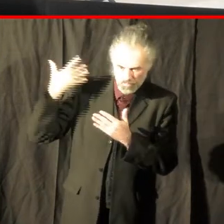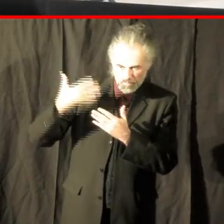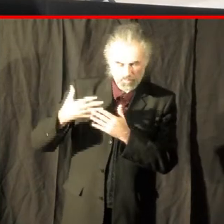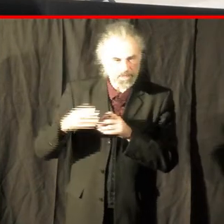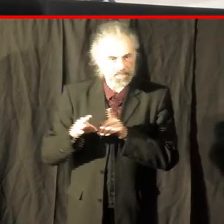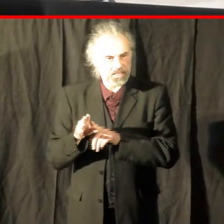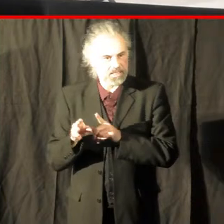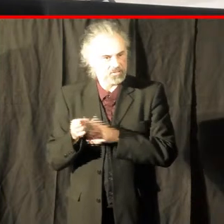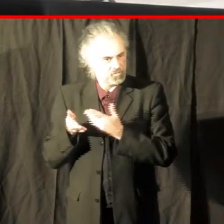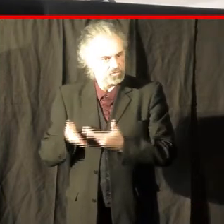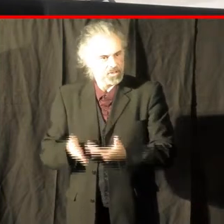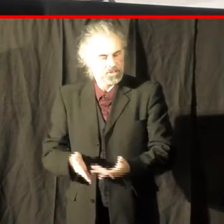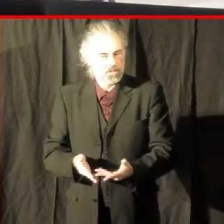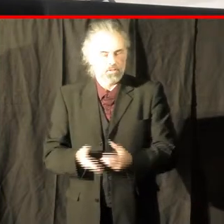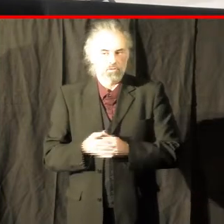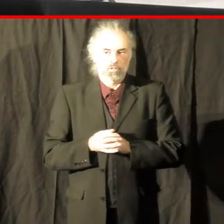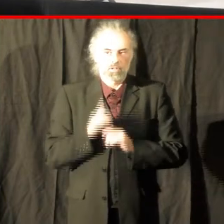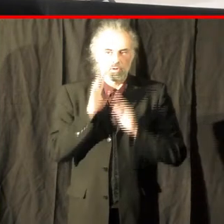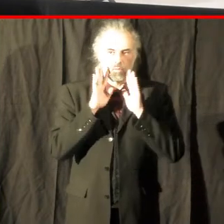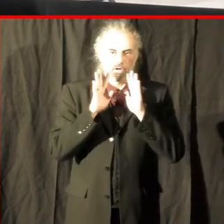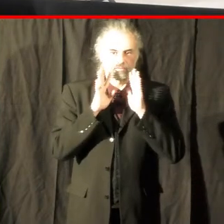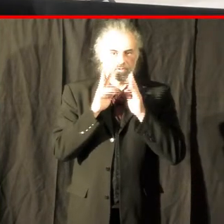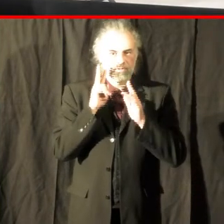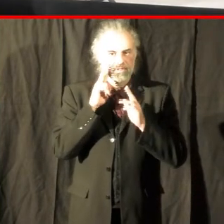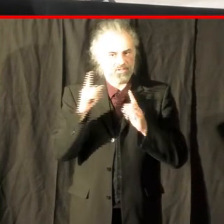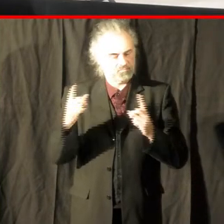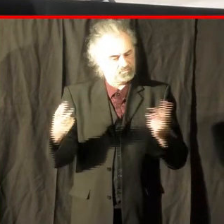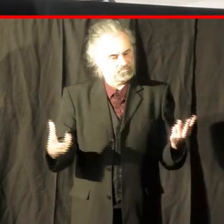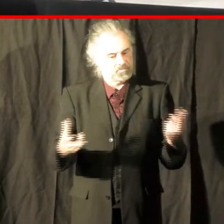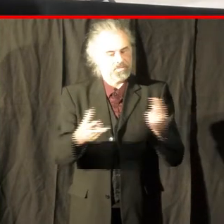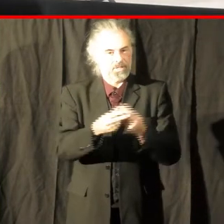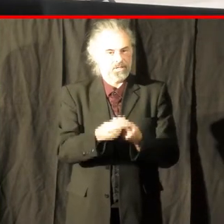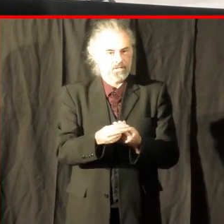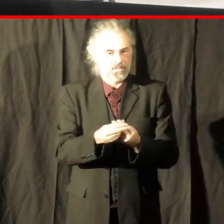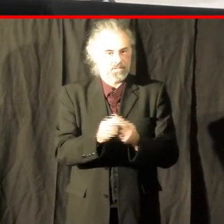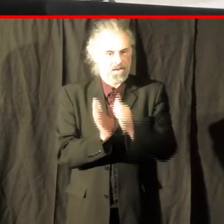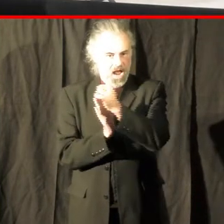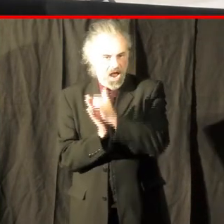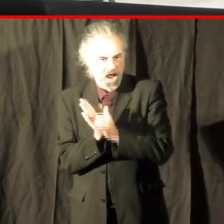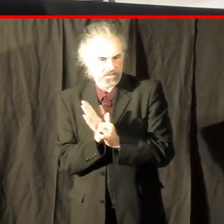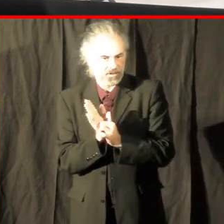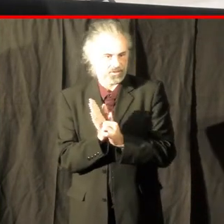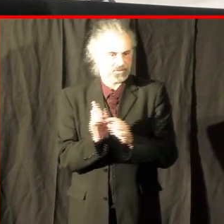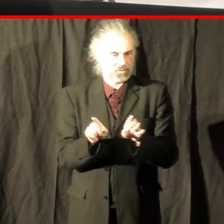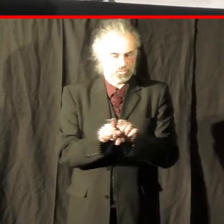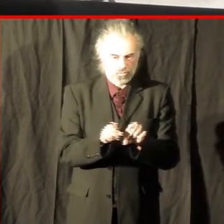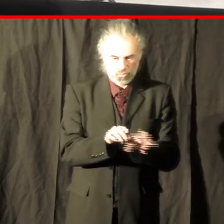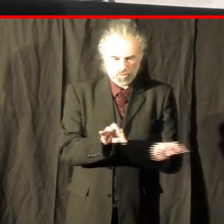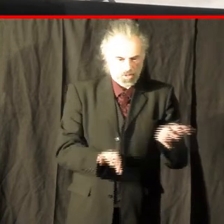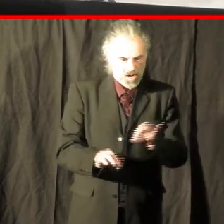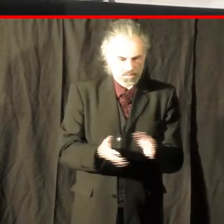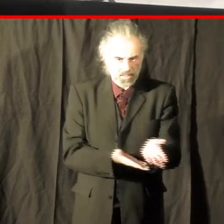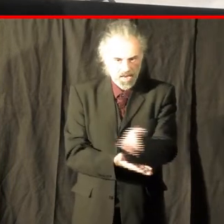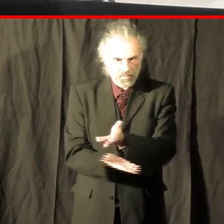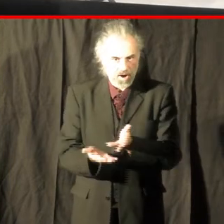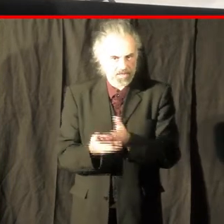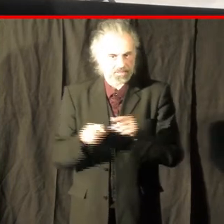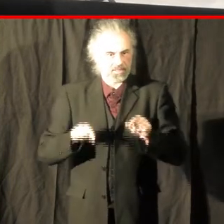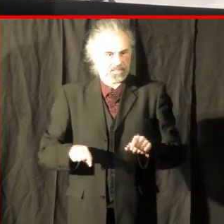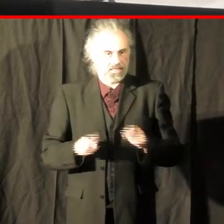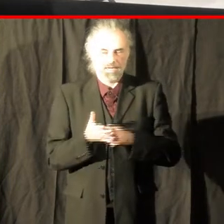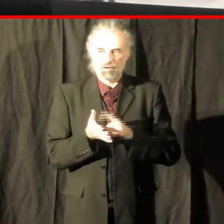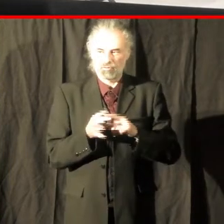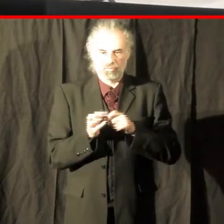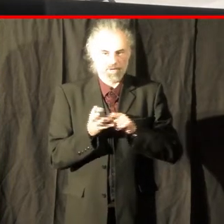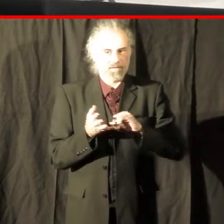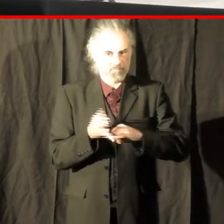years. And it is wonderful to see the coming together of artists and science in the collaboration of Rebus Theatre with the Academy,